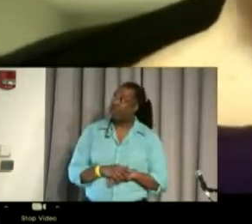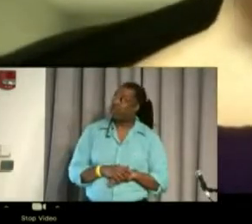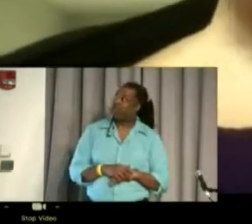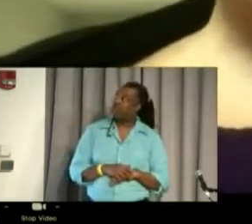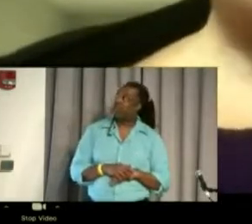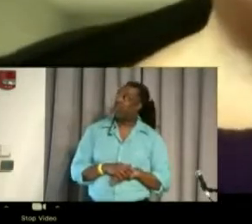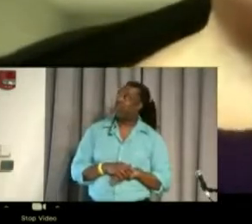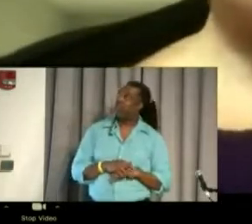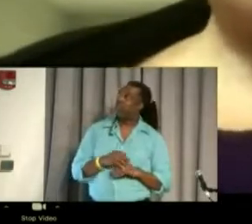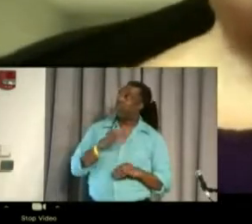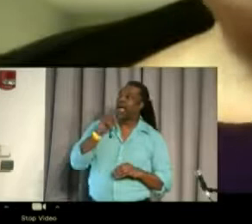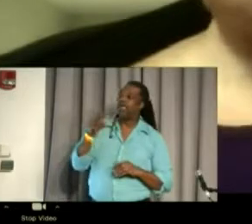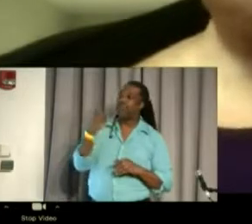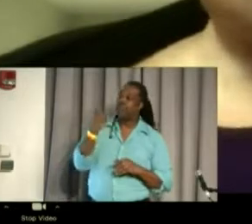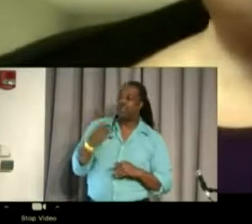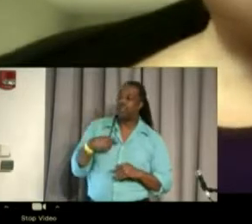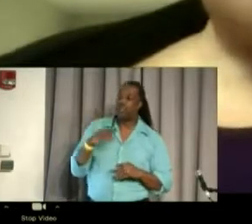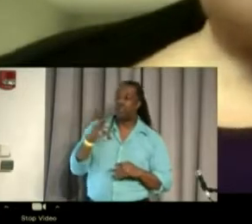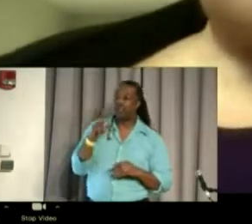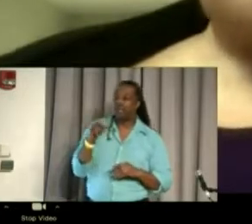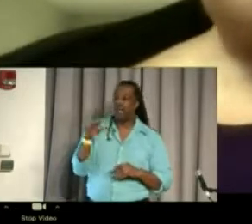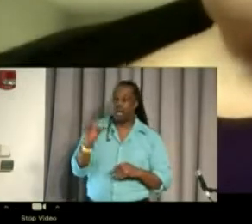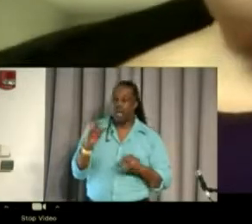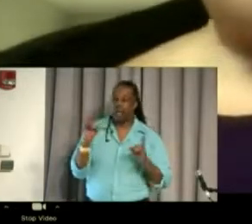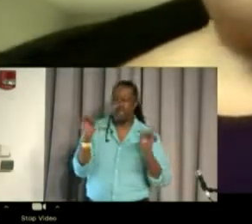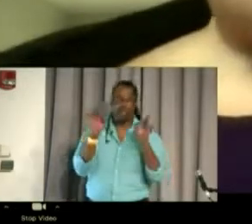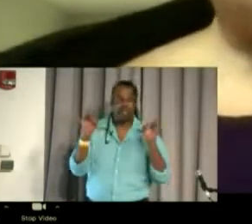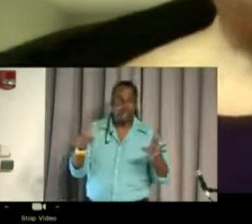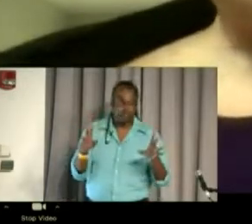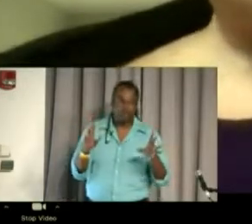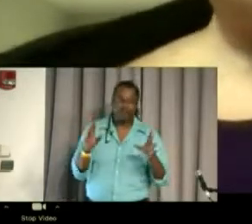because climate catastrophe is further along,